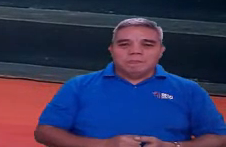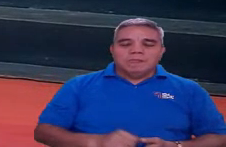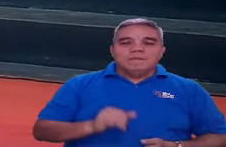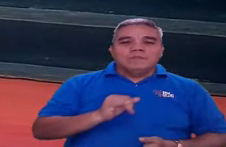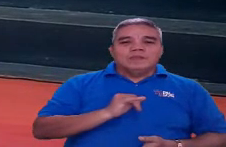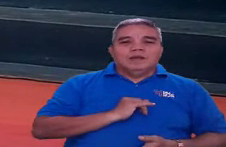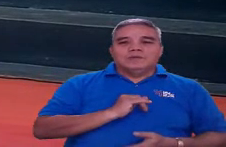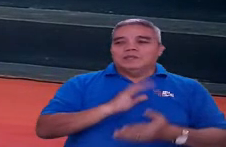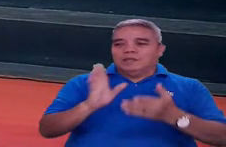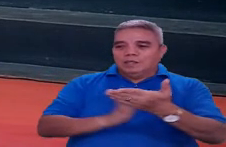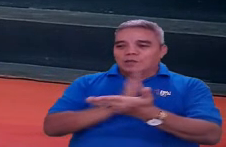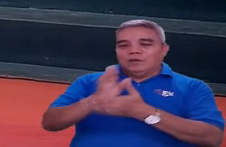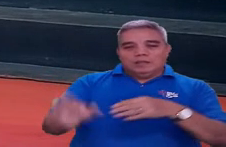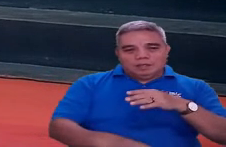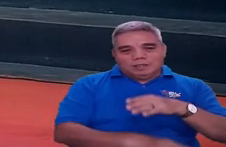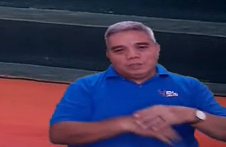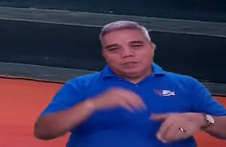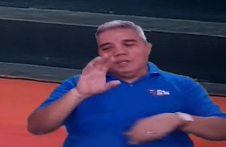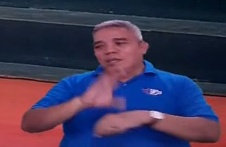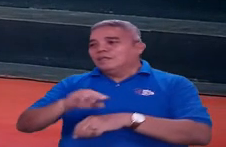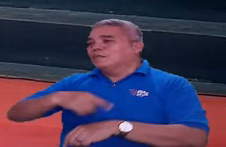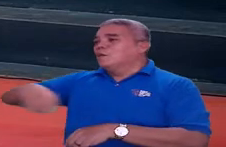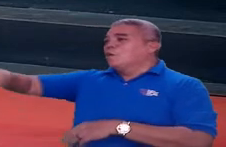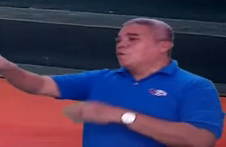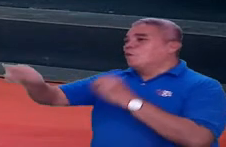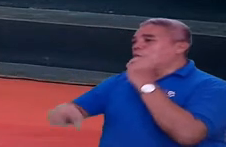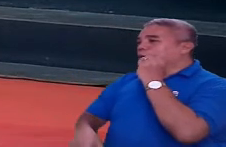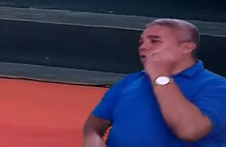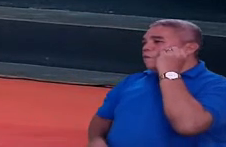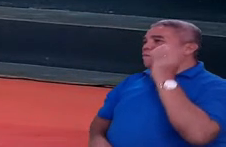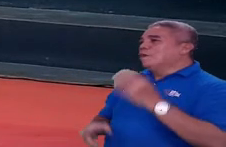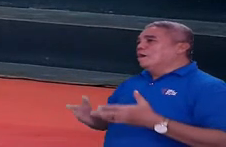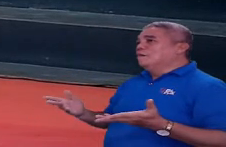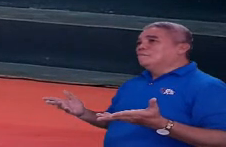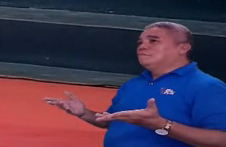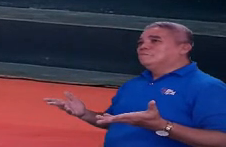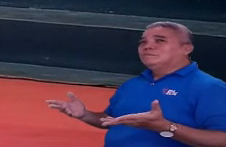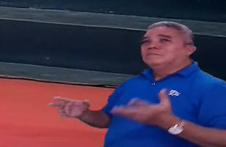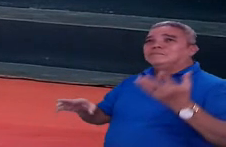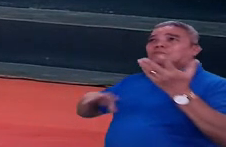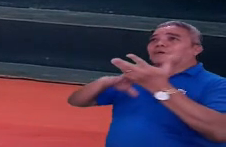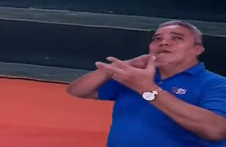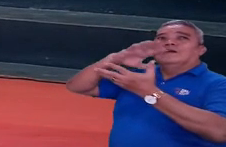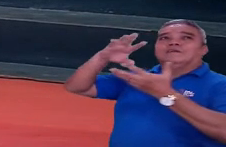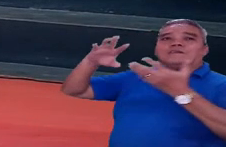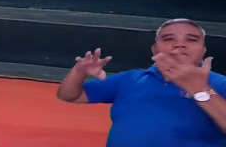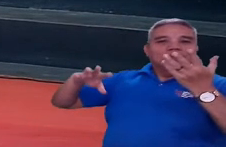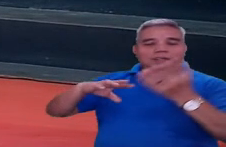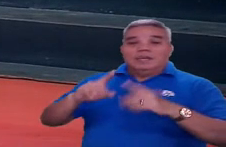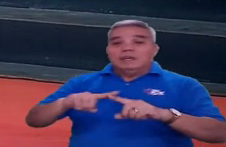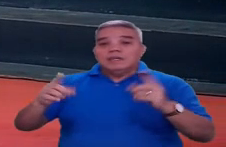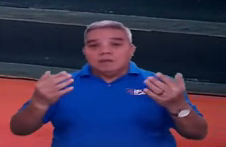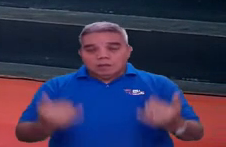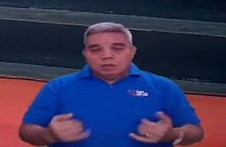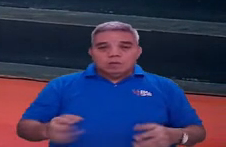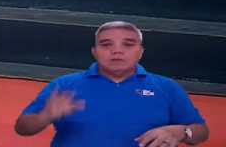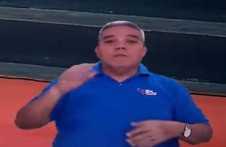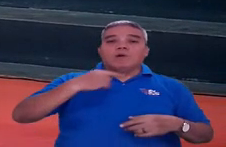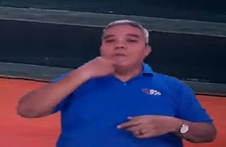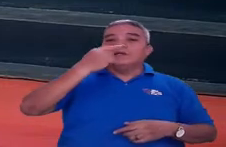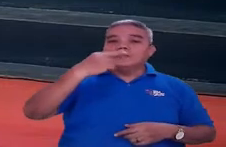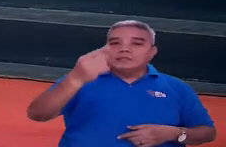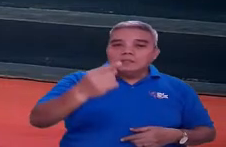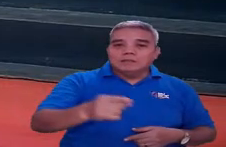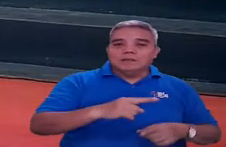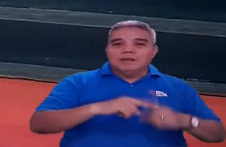I was going out of the church, coming home, na para sa cloud nine ako. Ngayon, ako na nagsabi sa